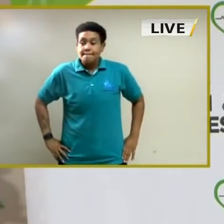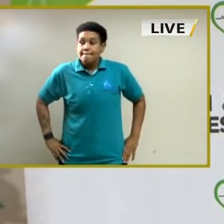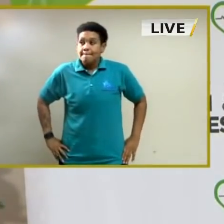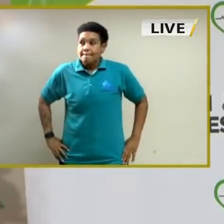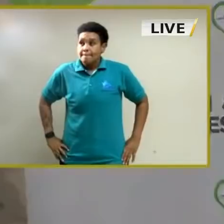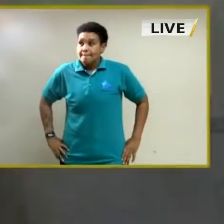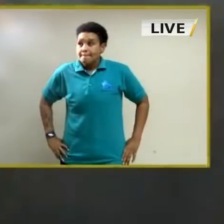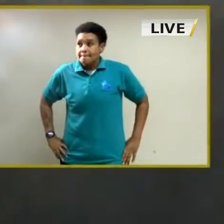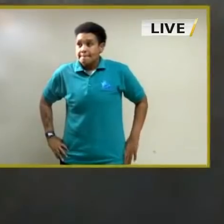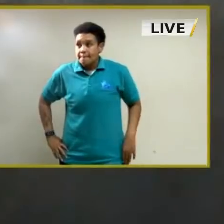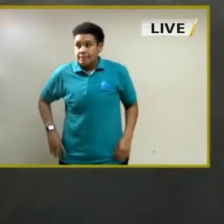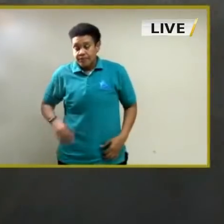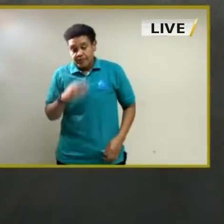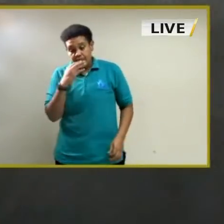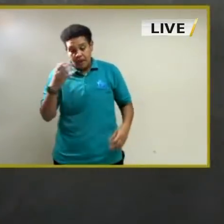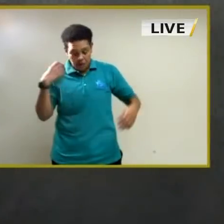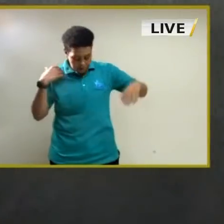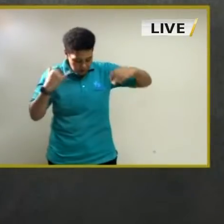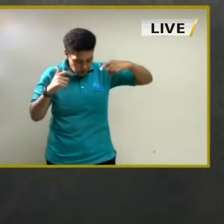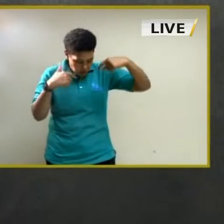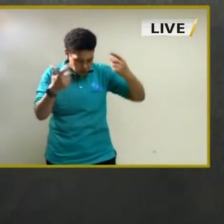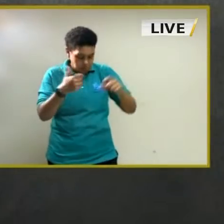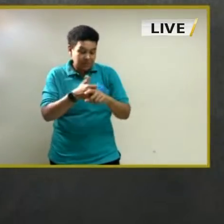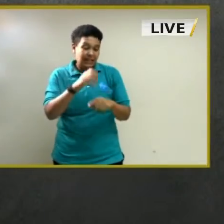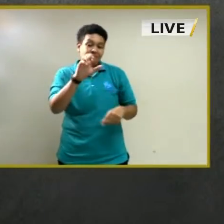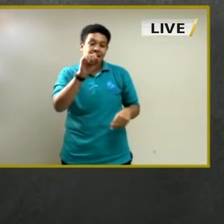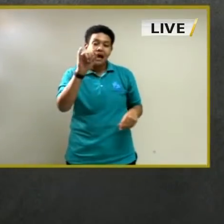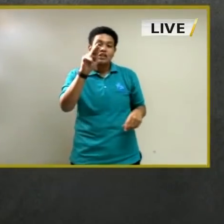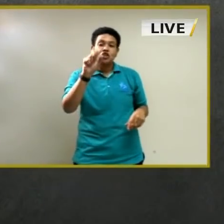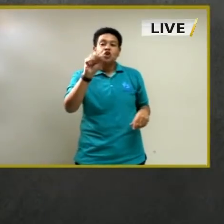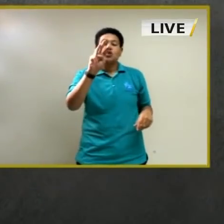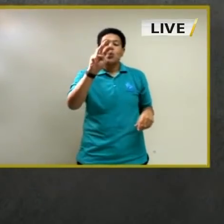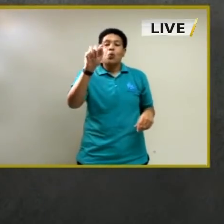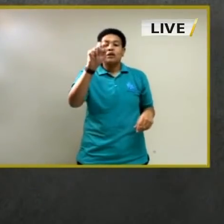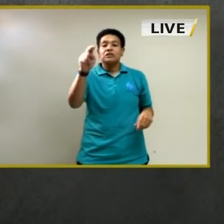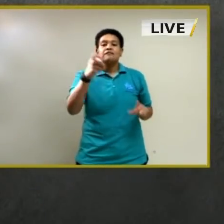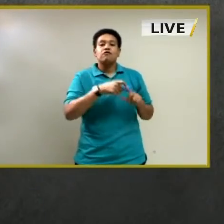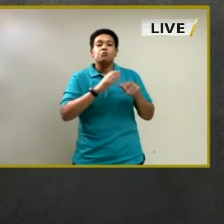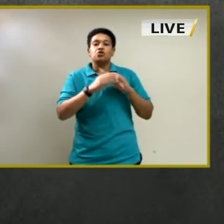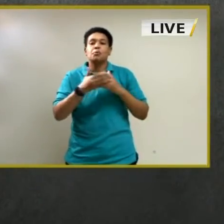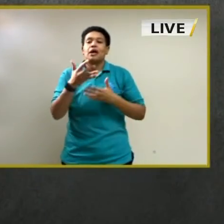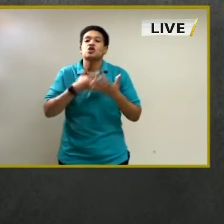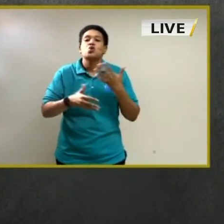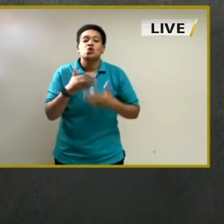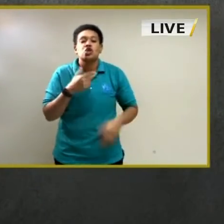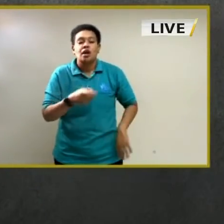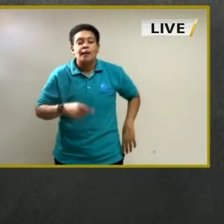Thank you very much, PS. I'm going to go to Cassius Watson from Jamaica Social.